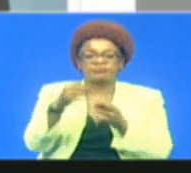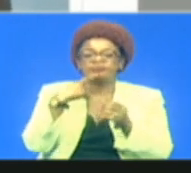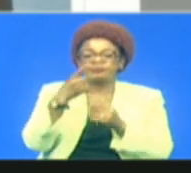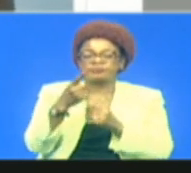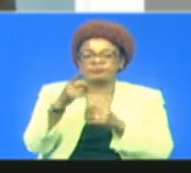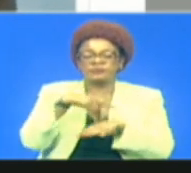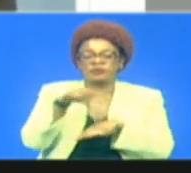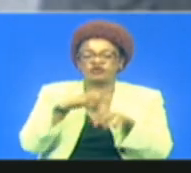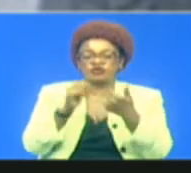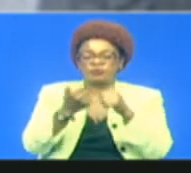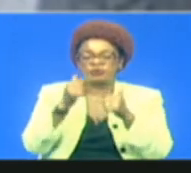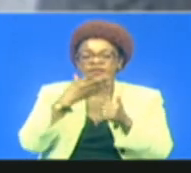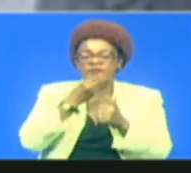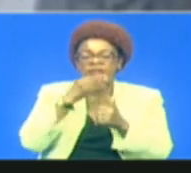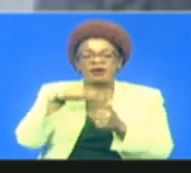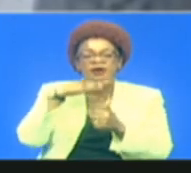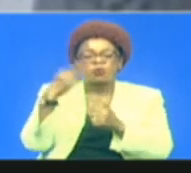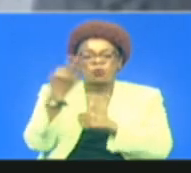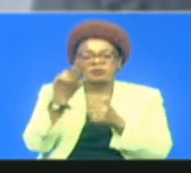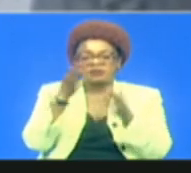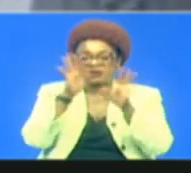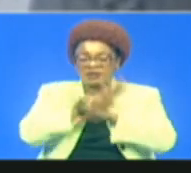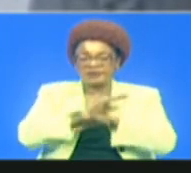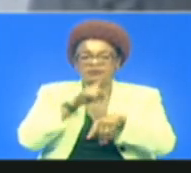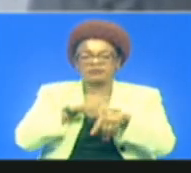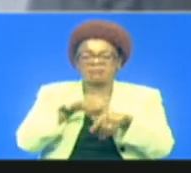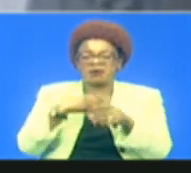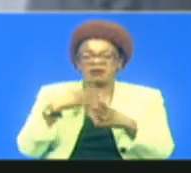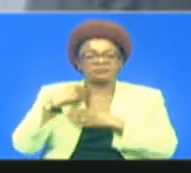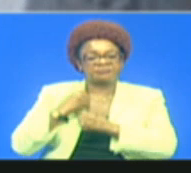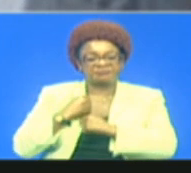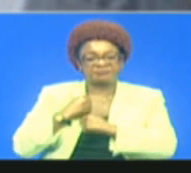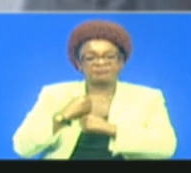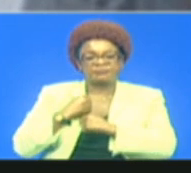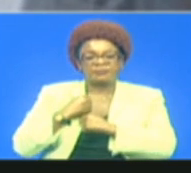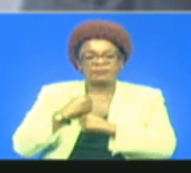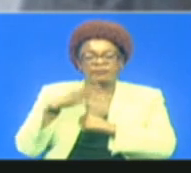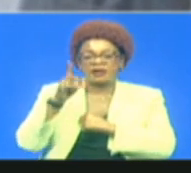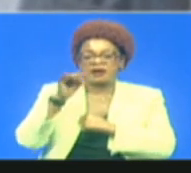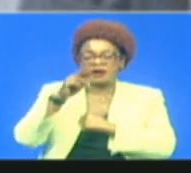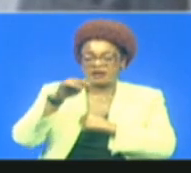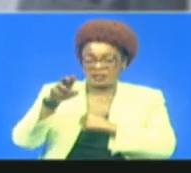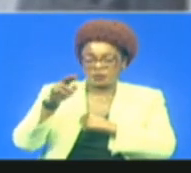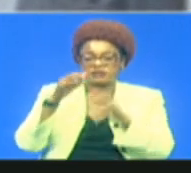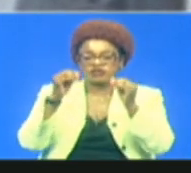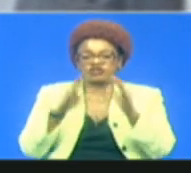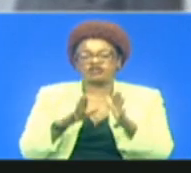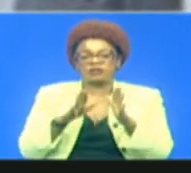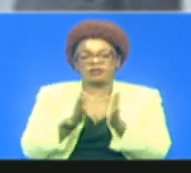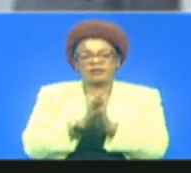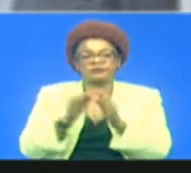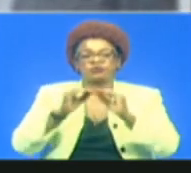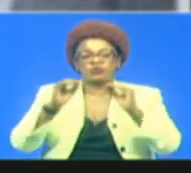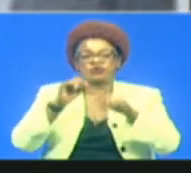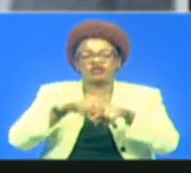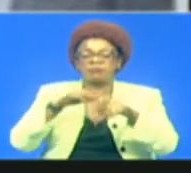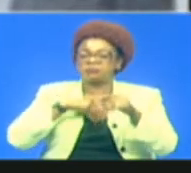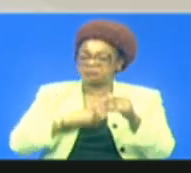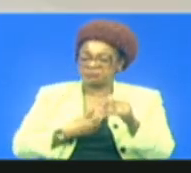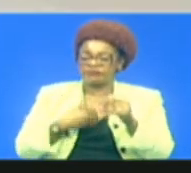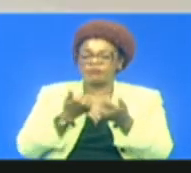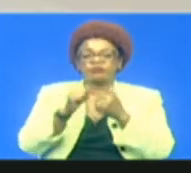father passed away on Wednesday night after he suffered a heart attack. Daniel was a teacher and an athletics coach after he retired from the